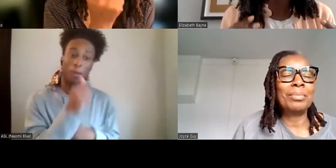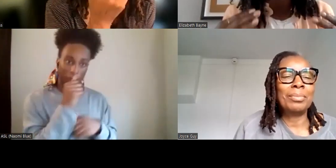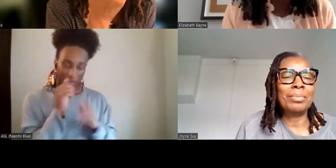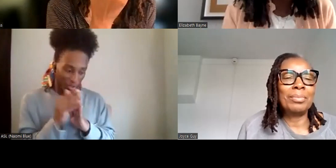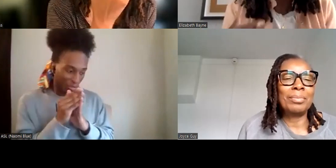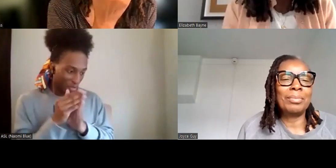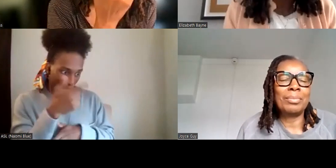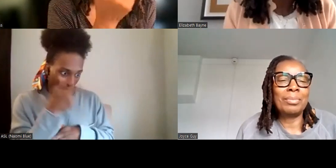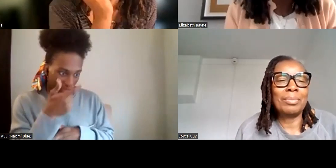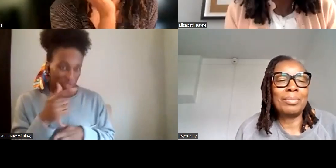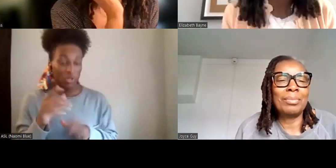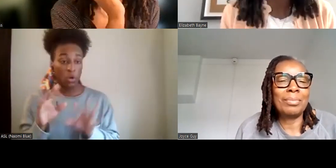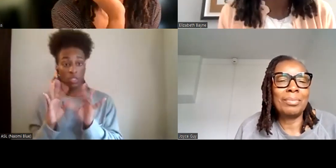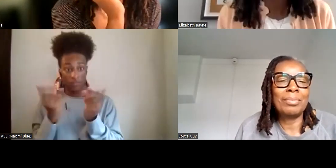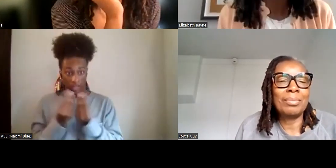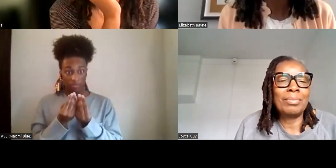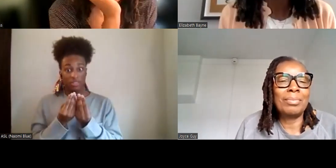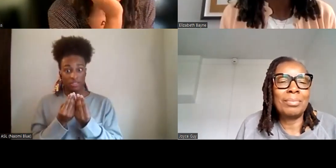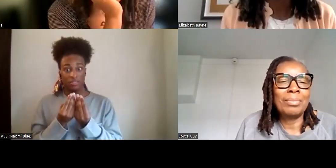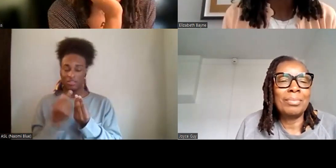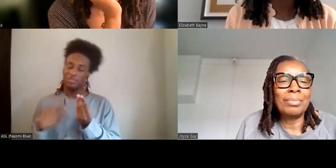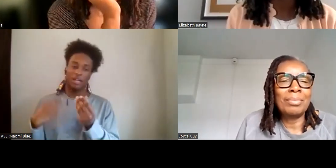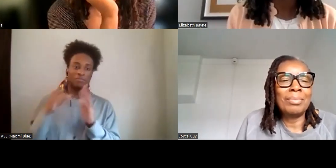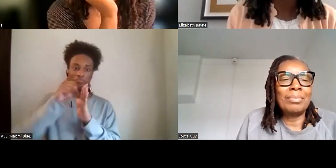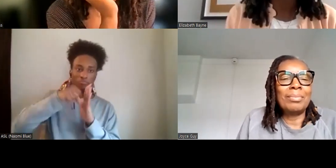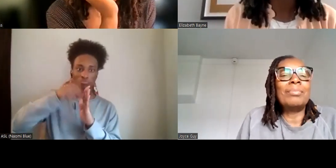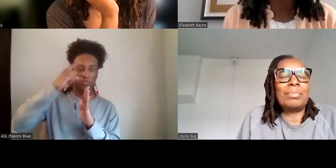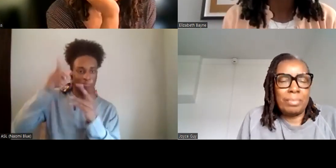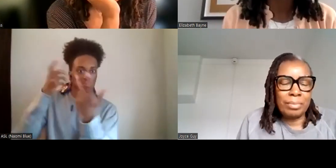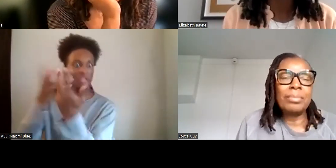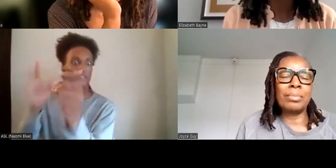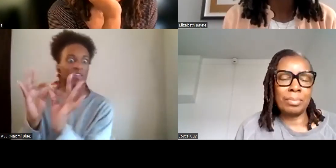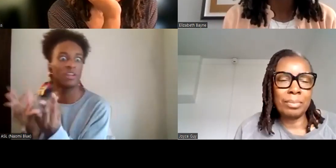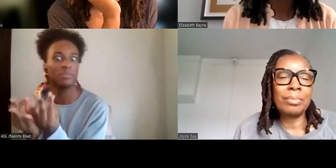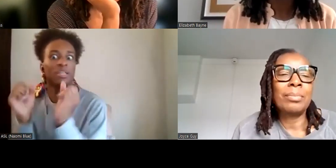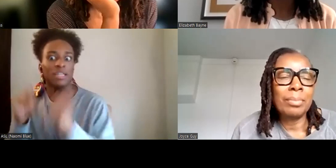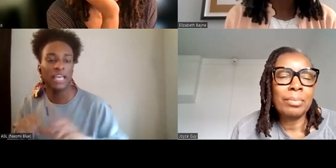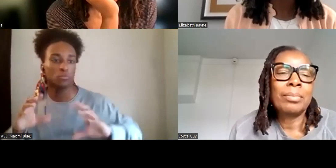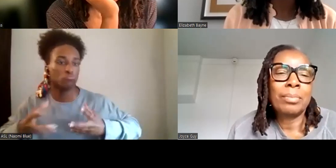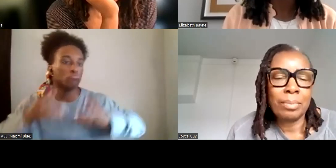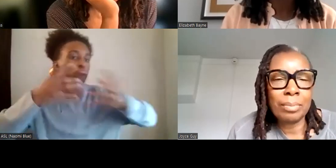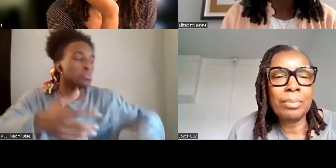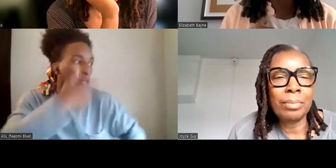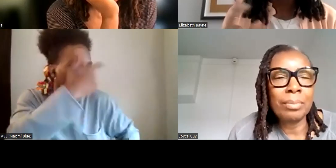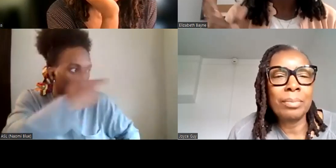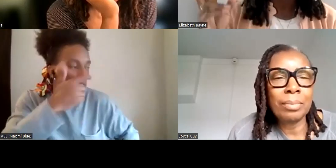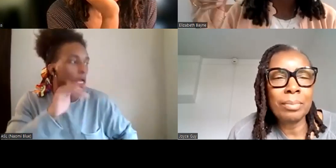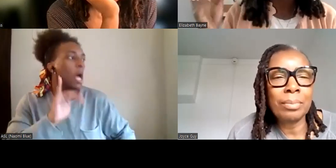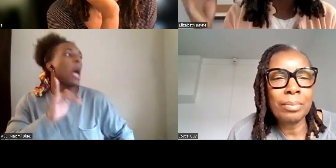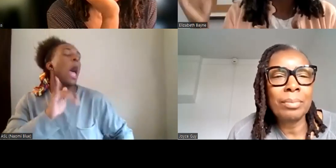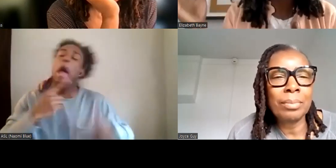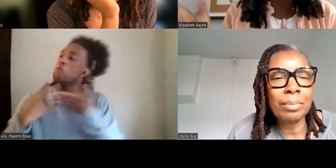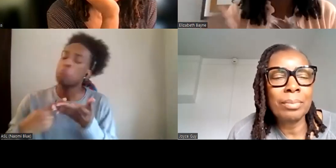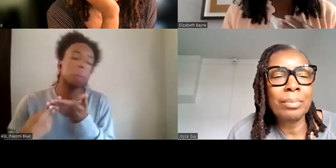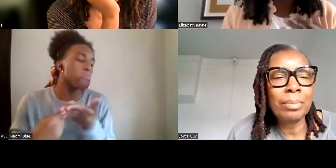that the film is made, that I made the film for, they get to see it. They get to have those conversations. And so what I wanted